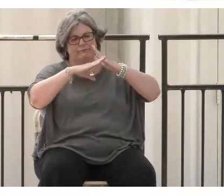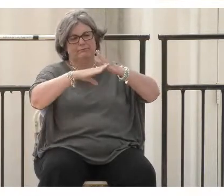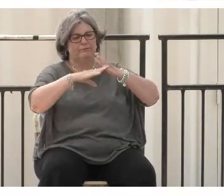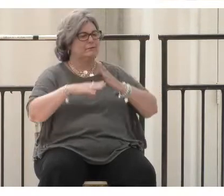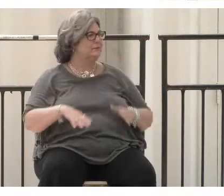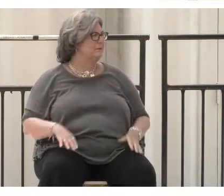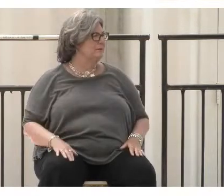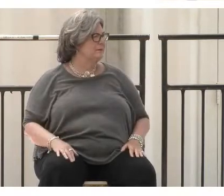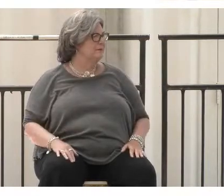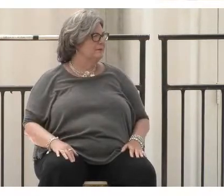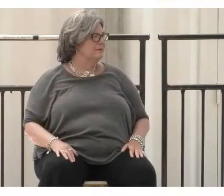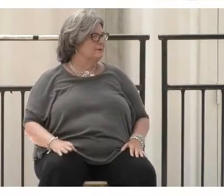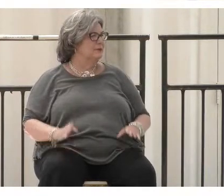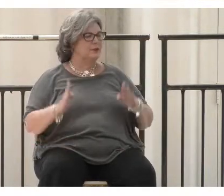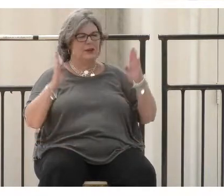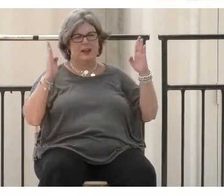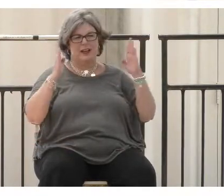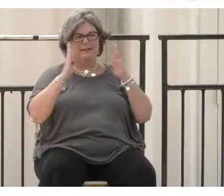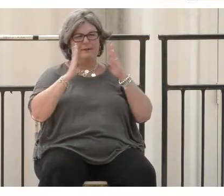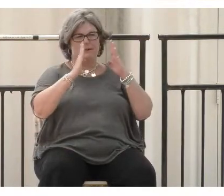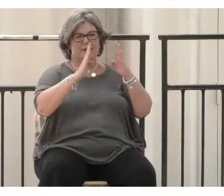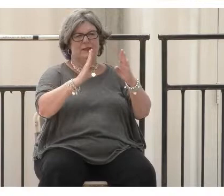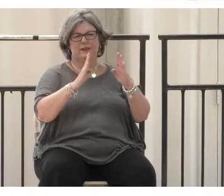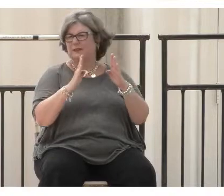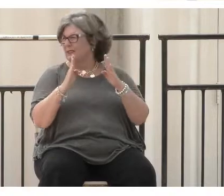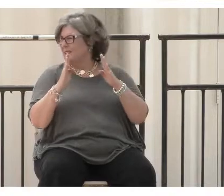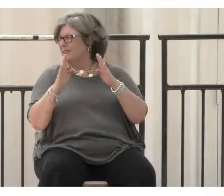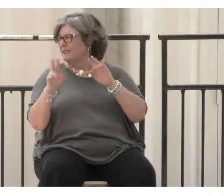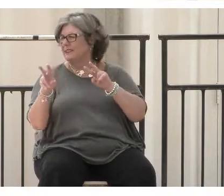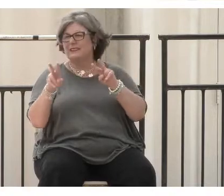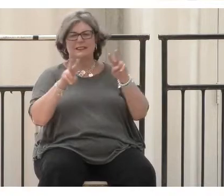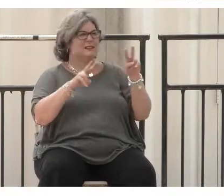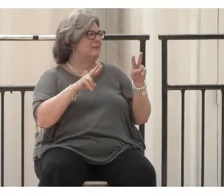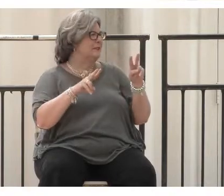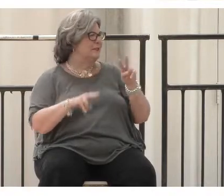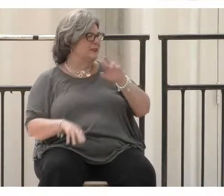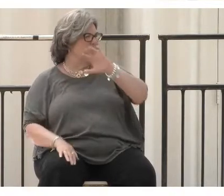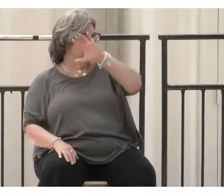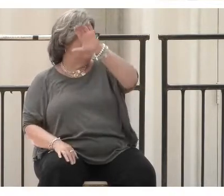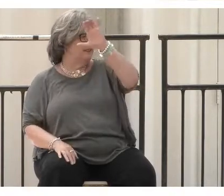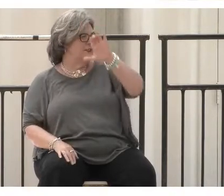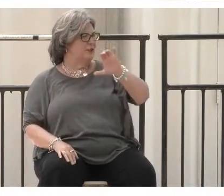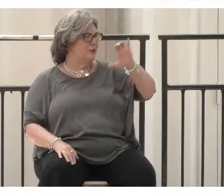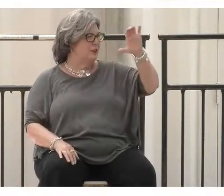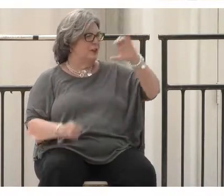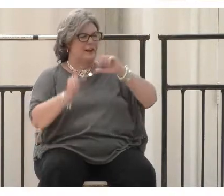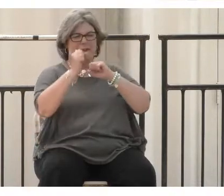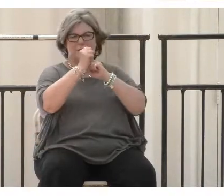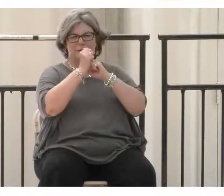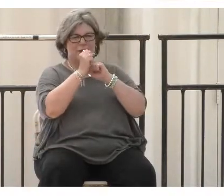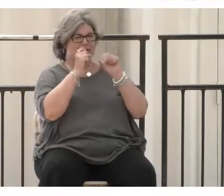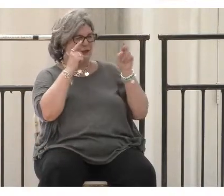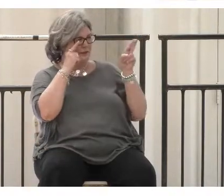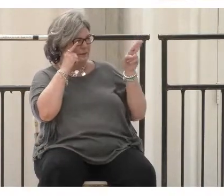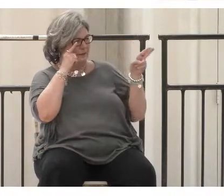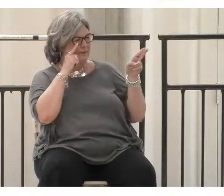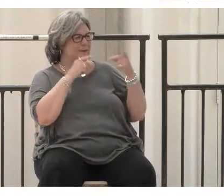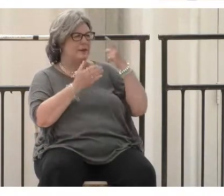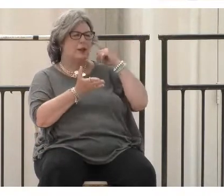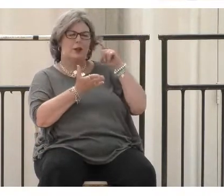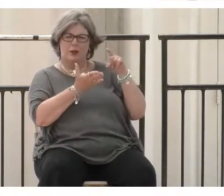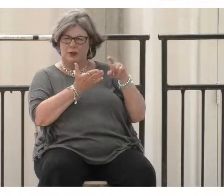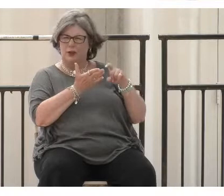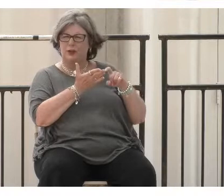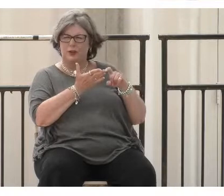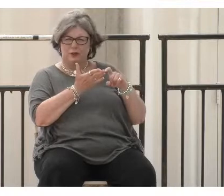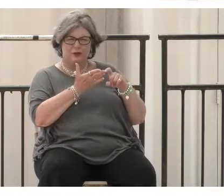hardscape to have a narrow design. If you look at the silhouette of the structure, you'll see that